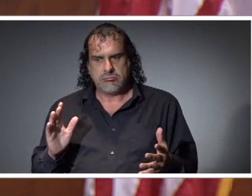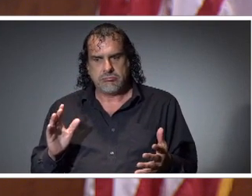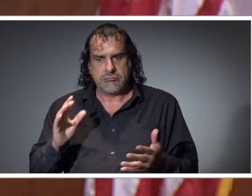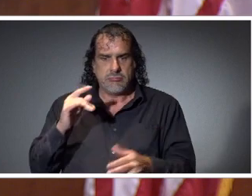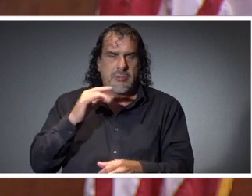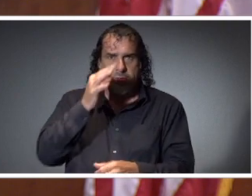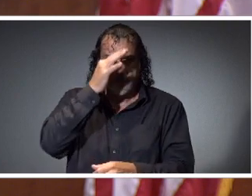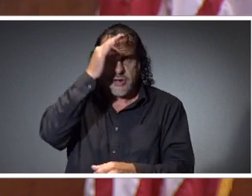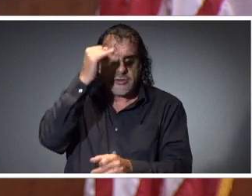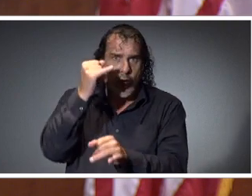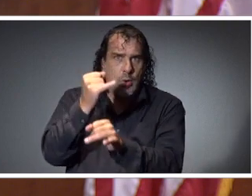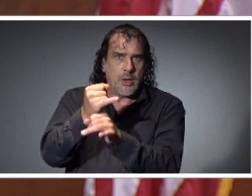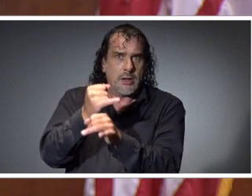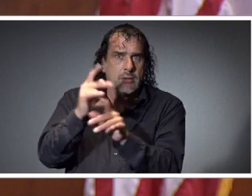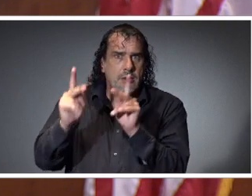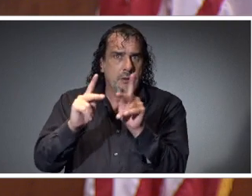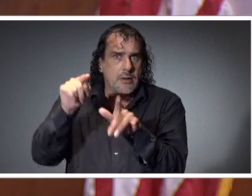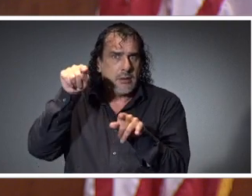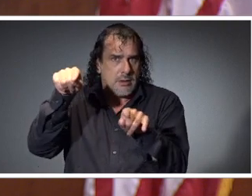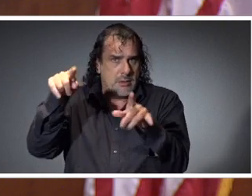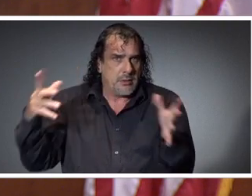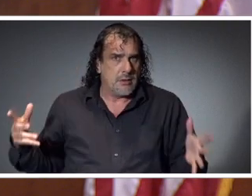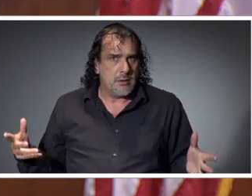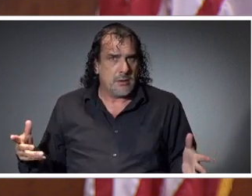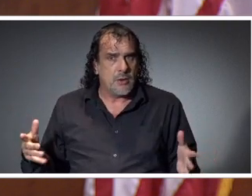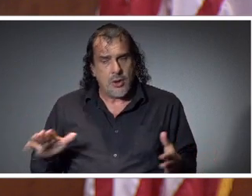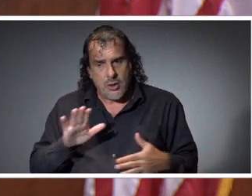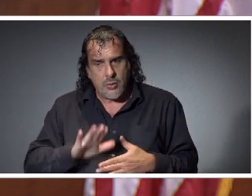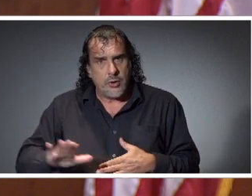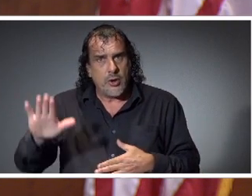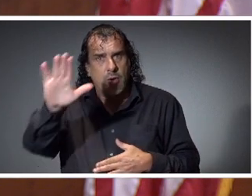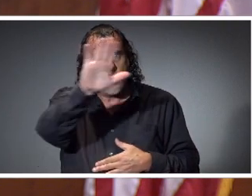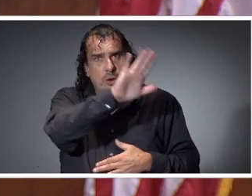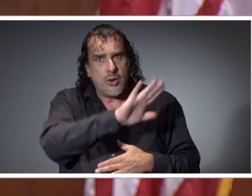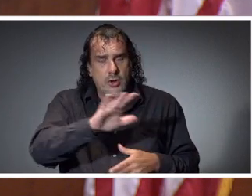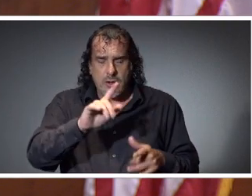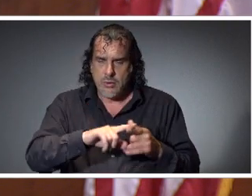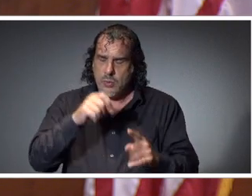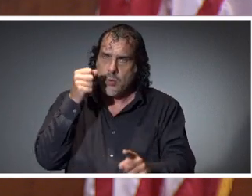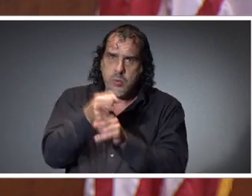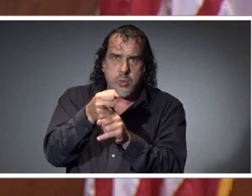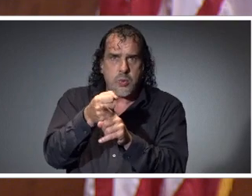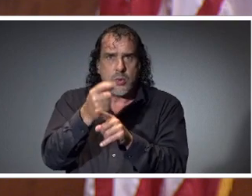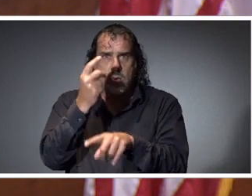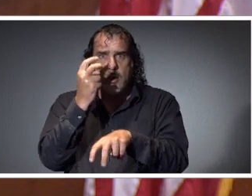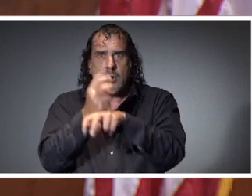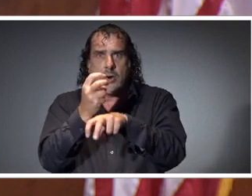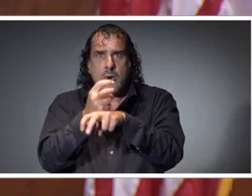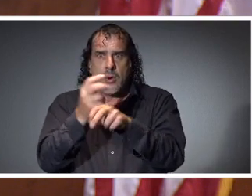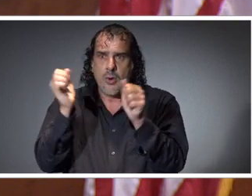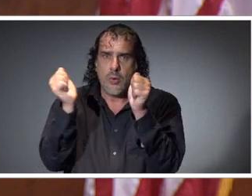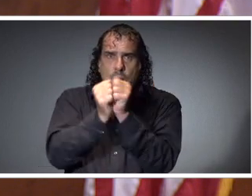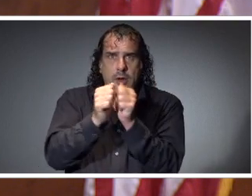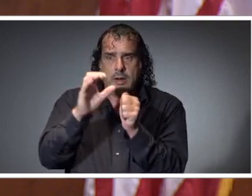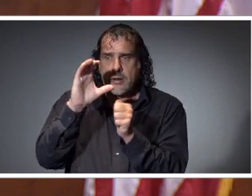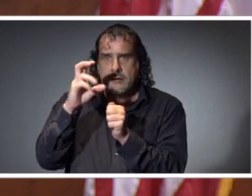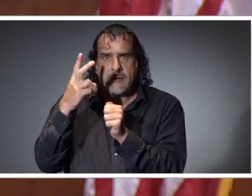Choctaw Nation, because that is an area that we all know they have been hit really hard here, and quite